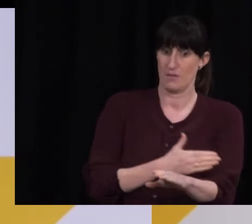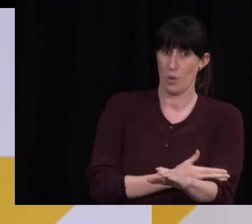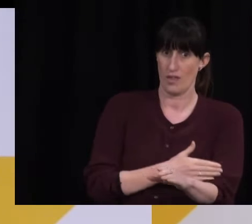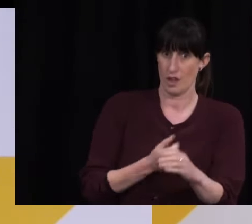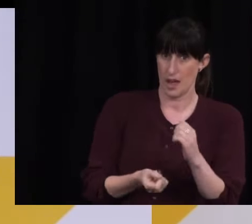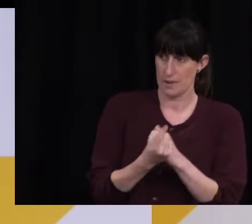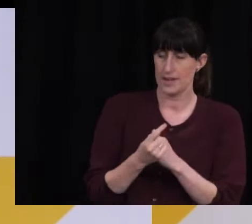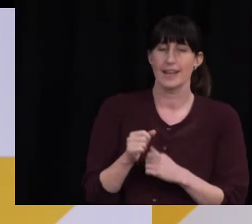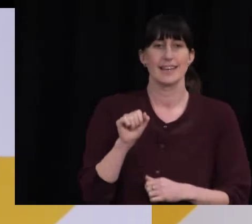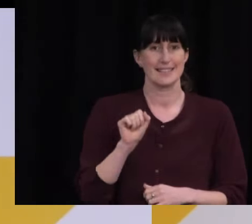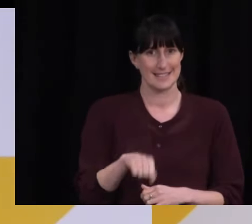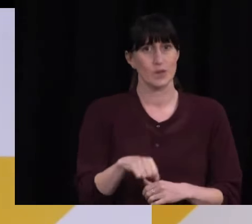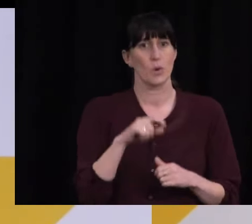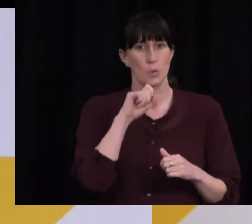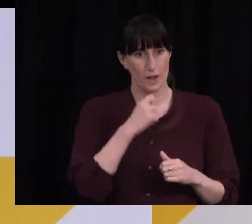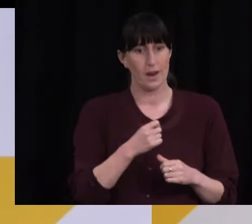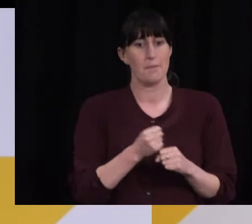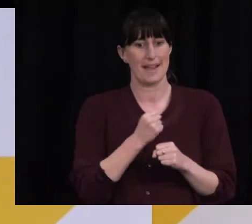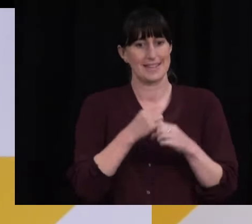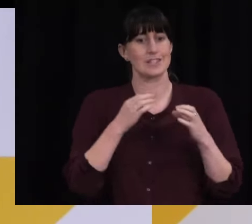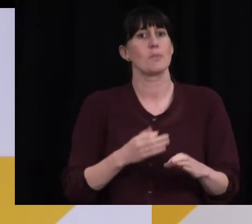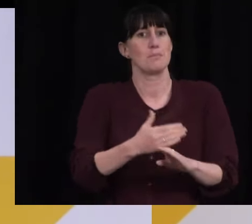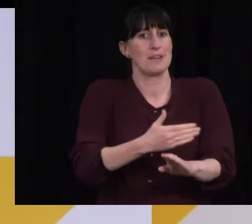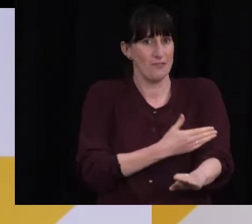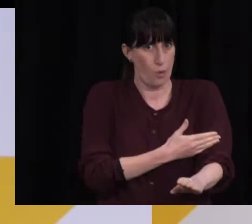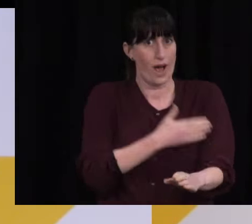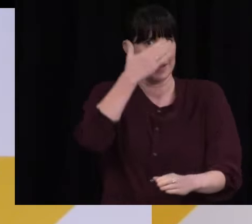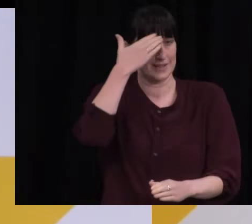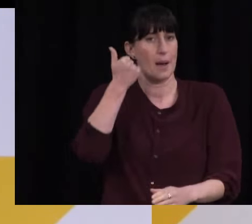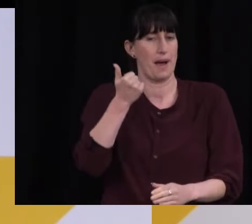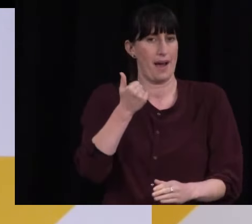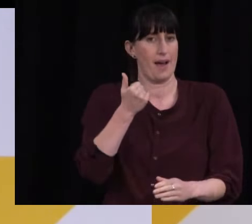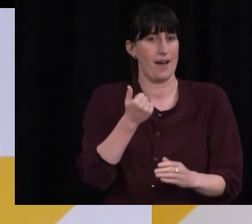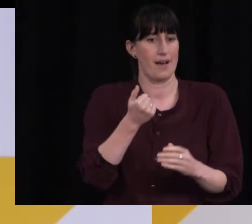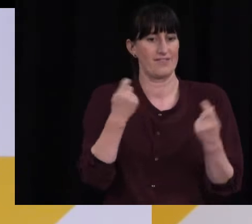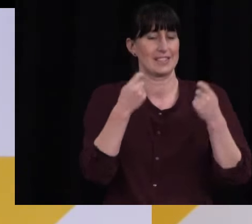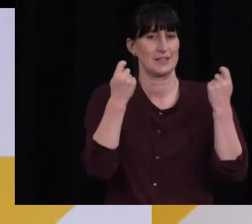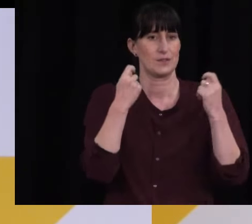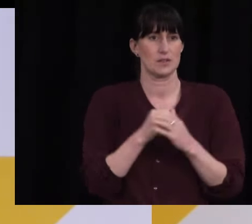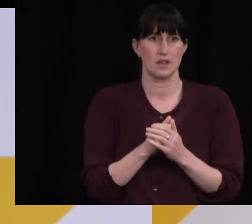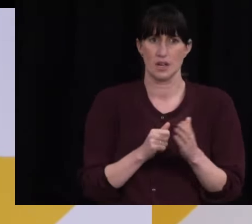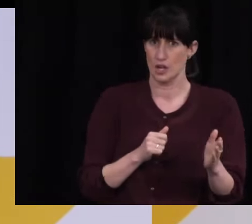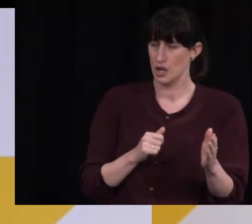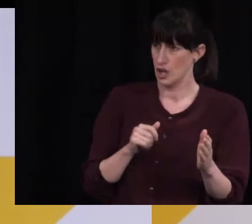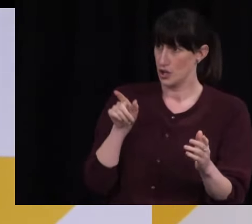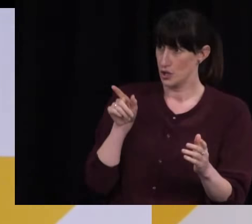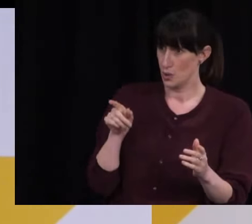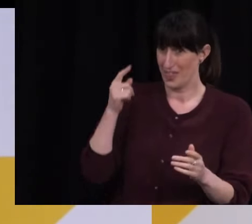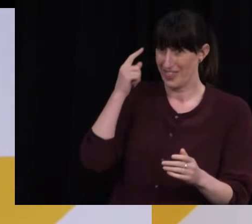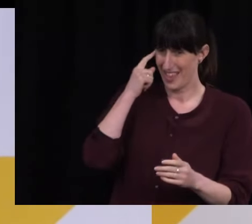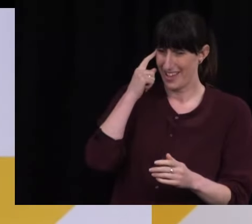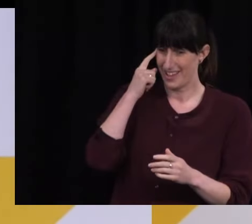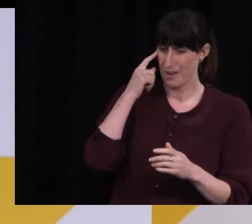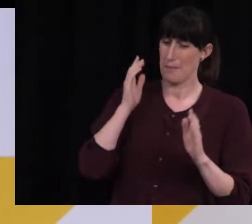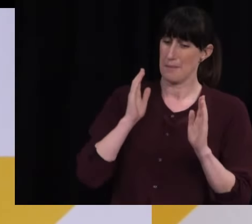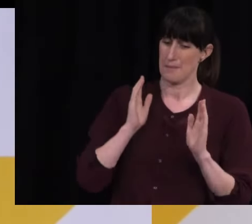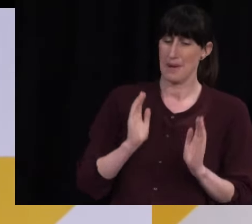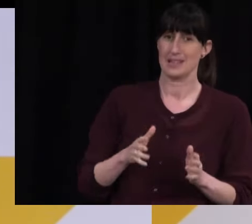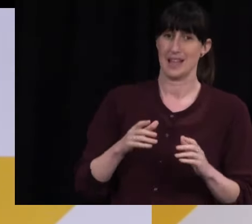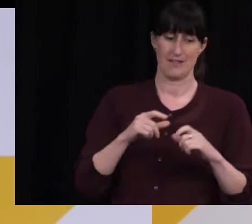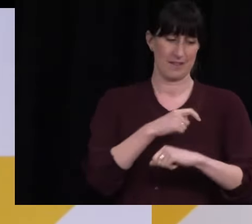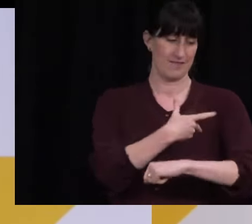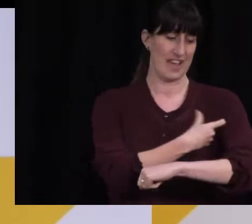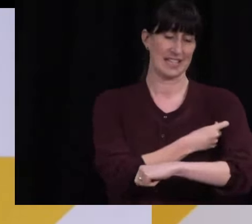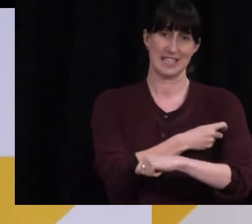to have those decisions, and that is very much on our minds. Do you imagine that people will need a vaccine pass to I get think into summer festivals? I